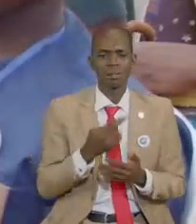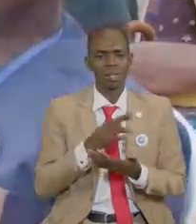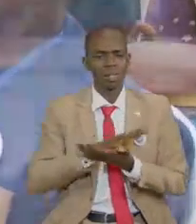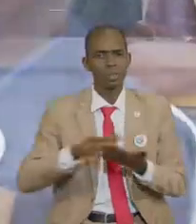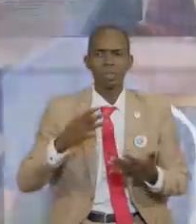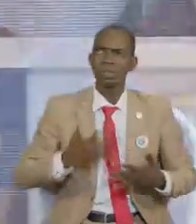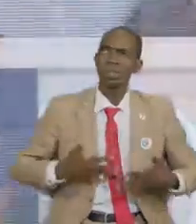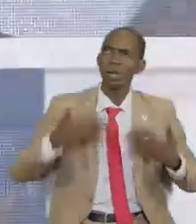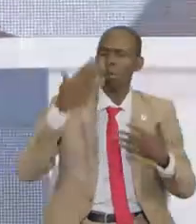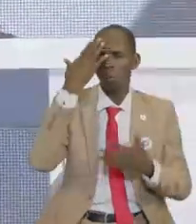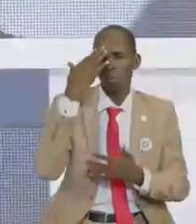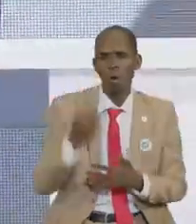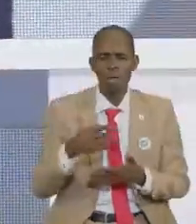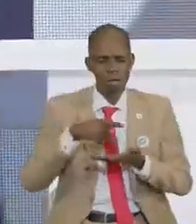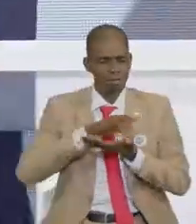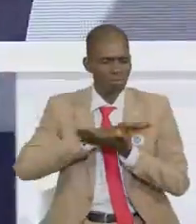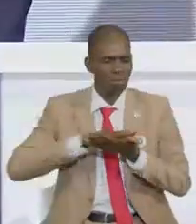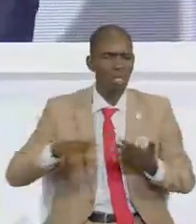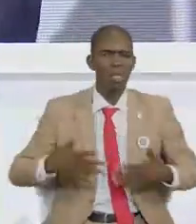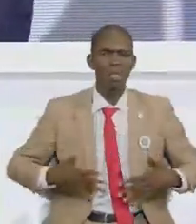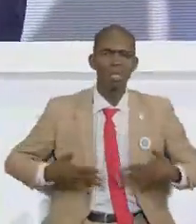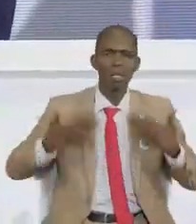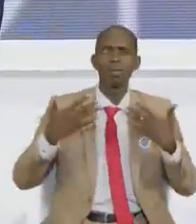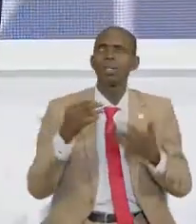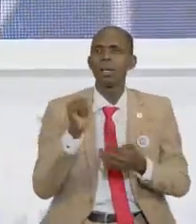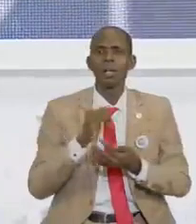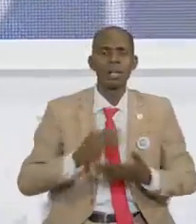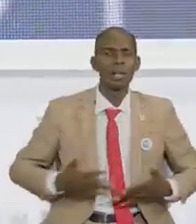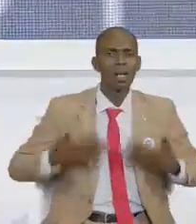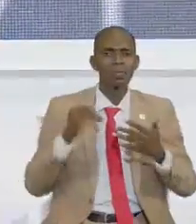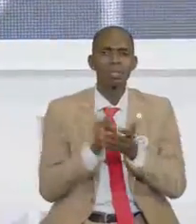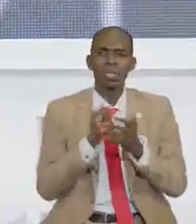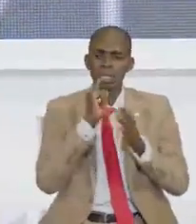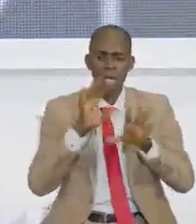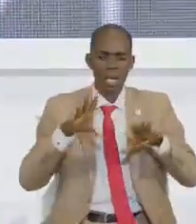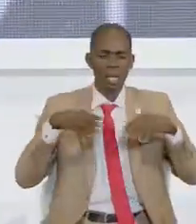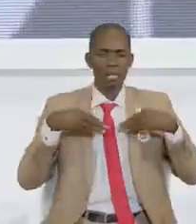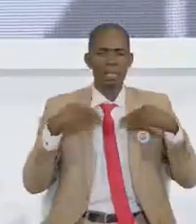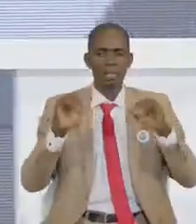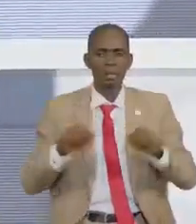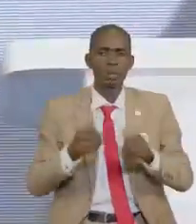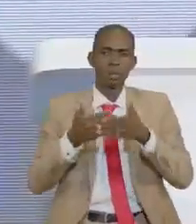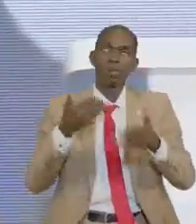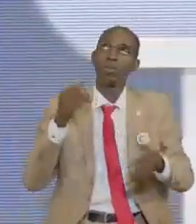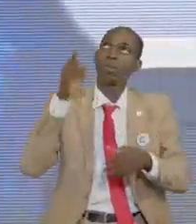a purged life, a life acceptable unto the Heavenly Father?